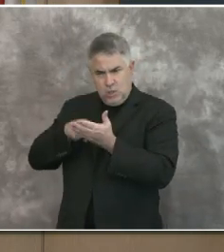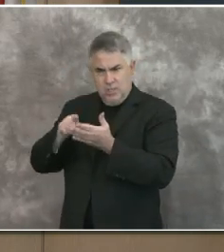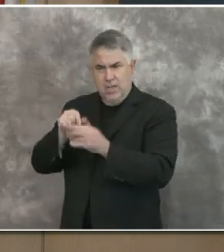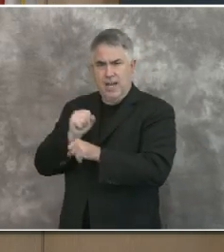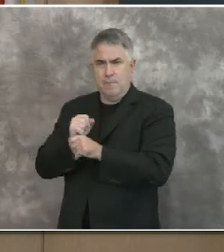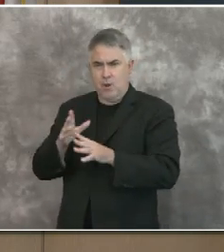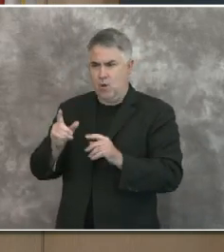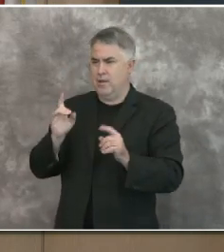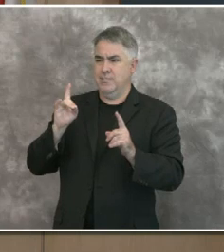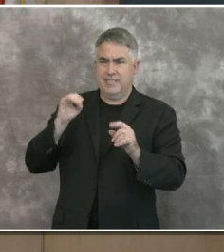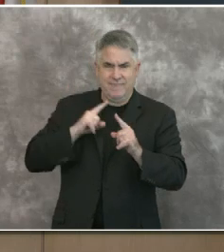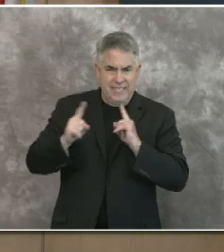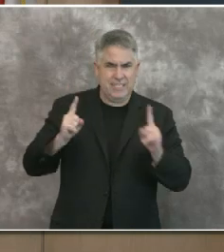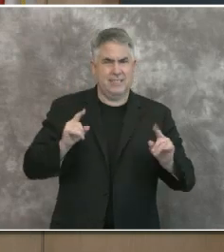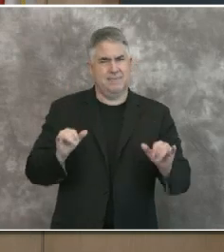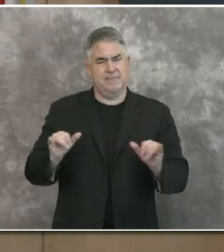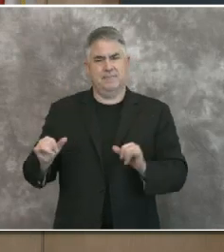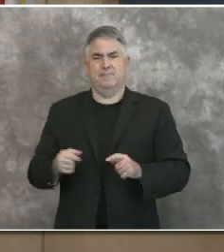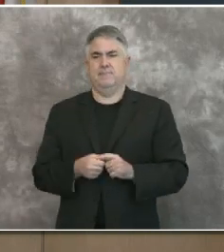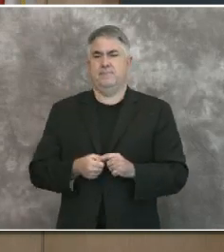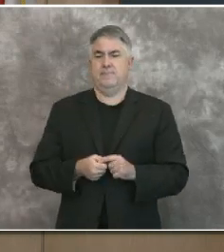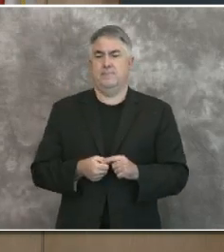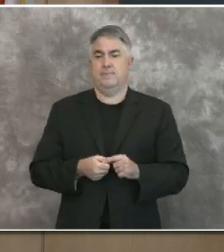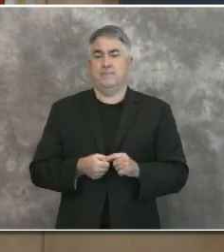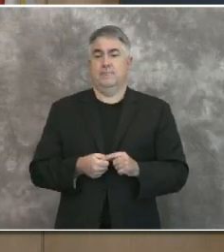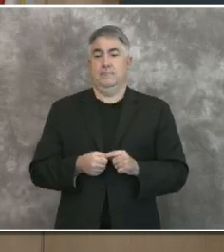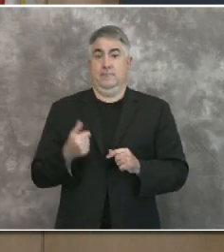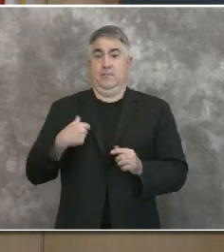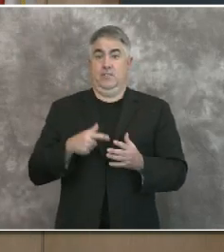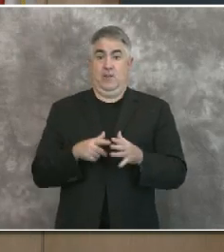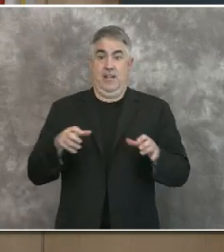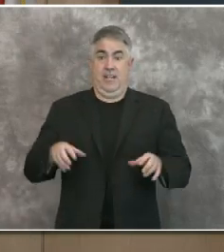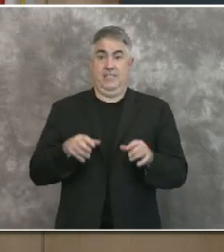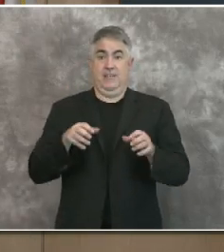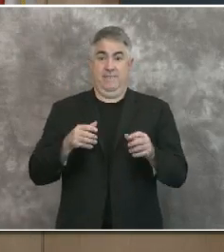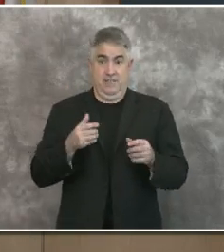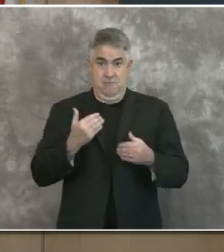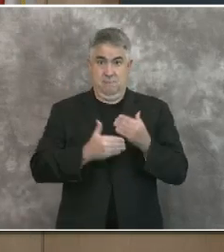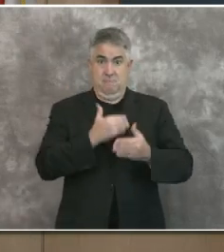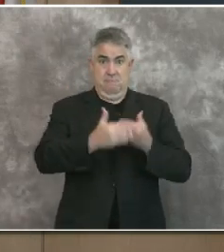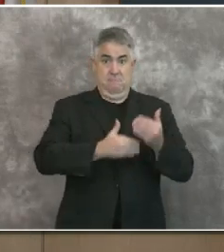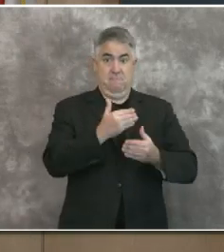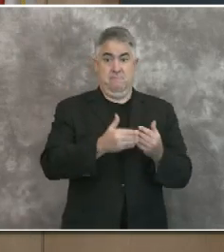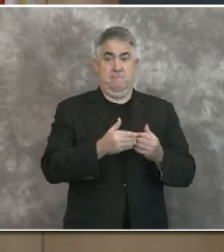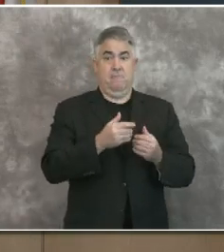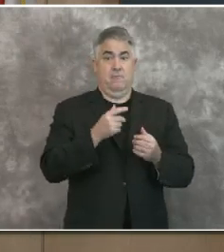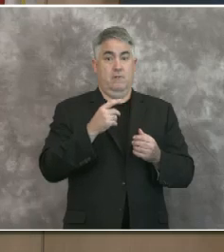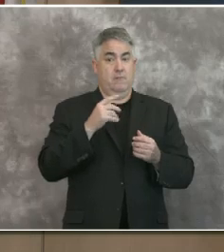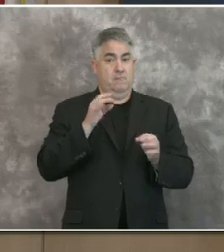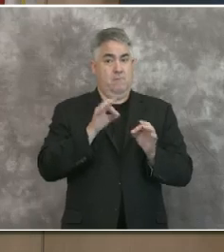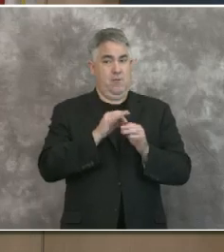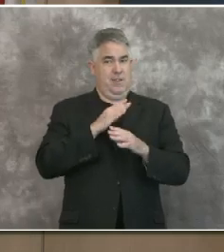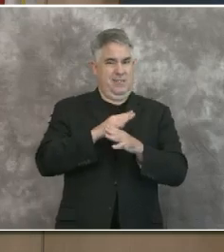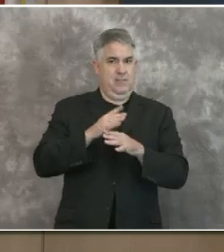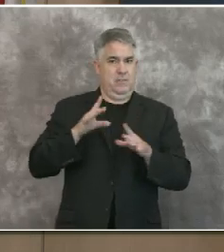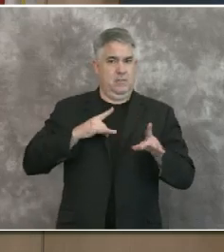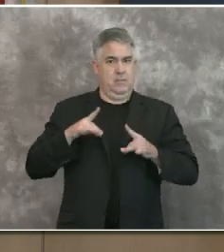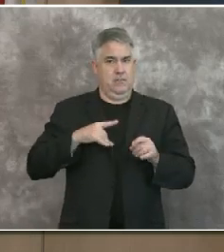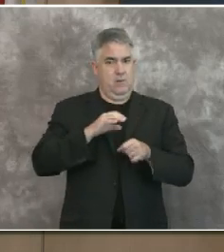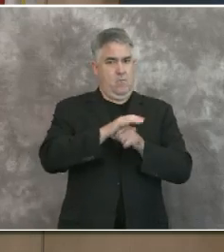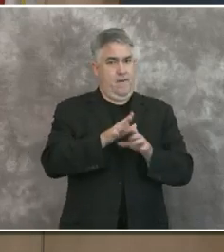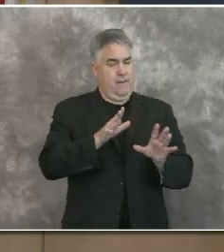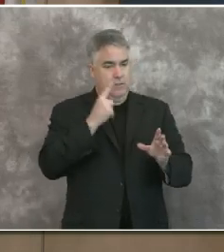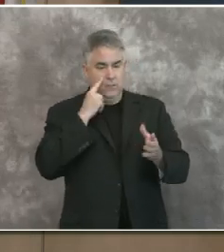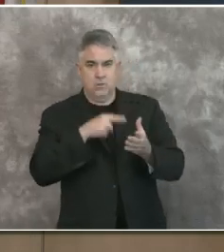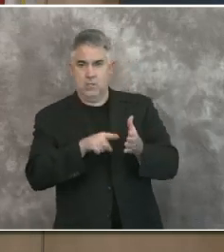distancing. As we move into activities where there is more exposure with more individual people, our individual choice to adhere to these actions is